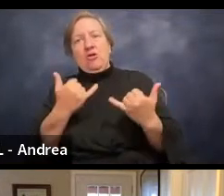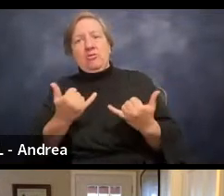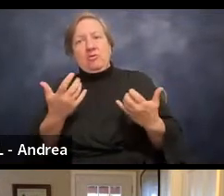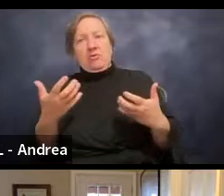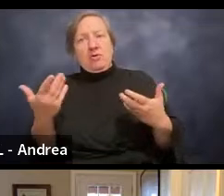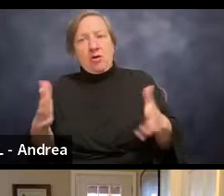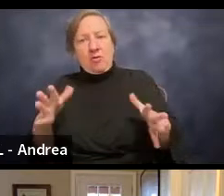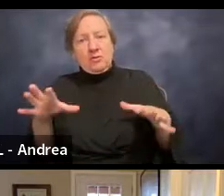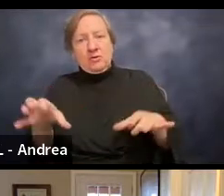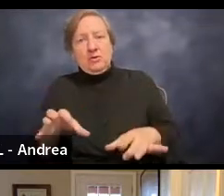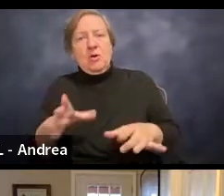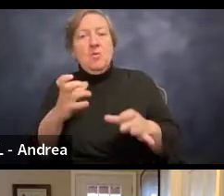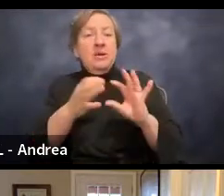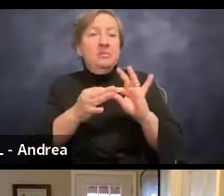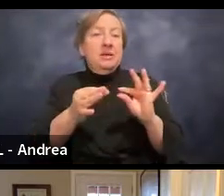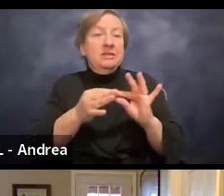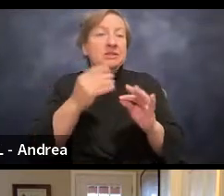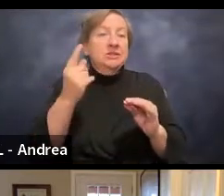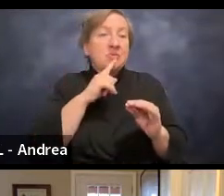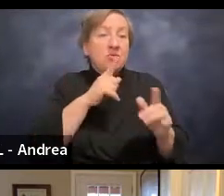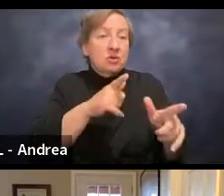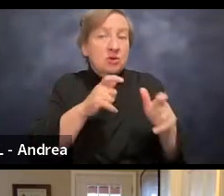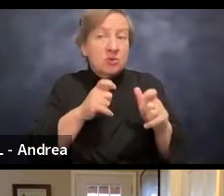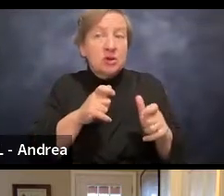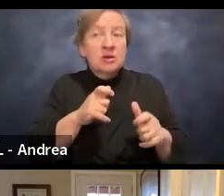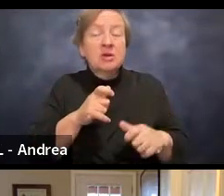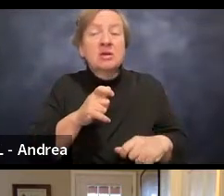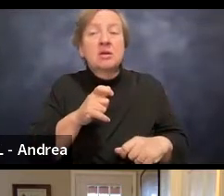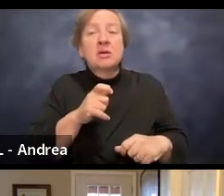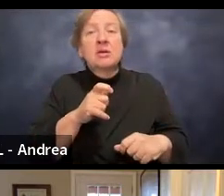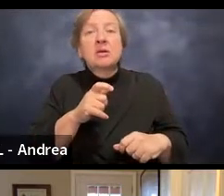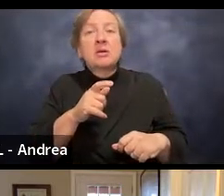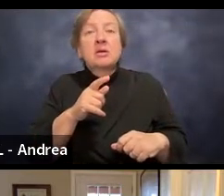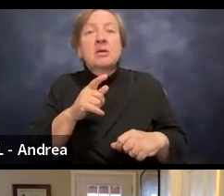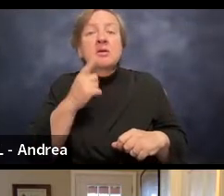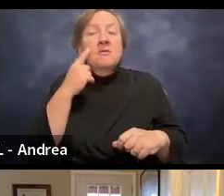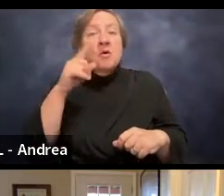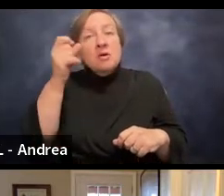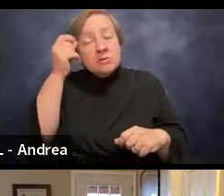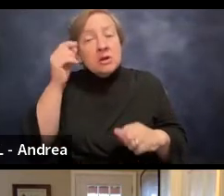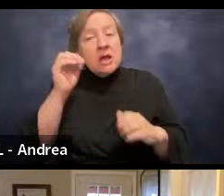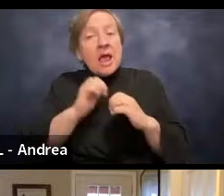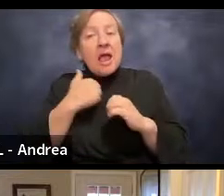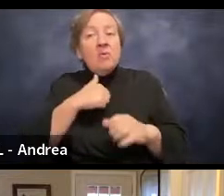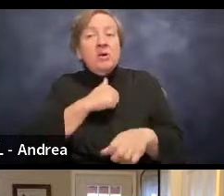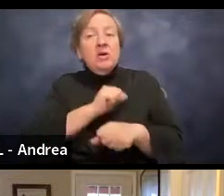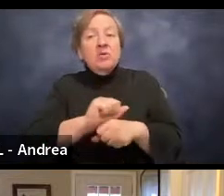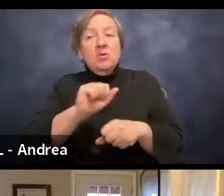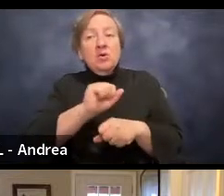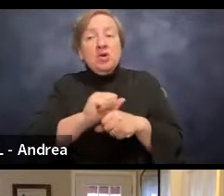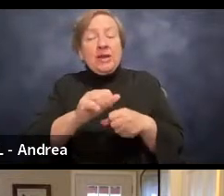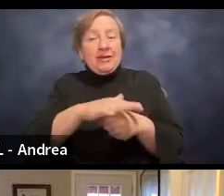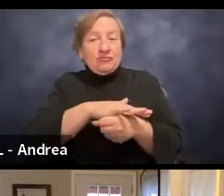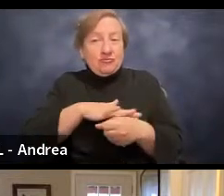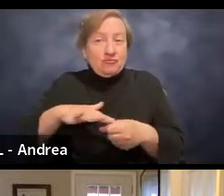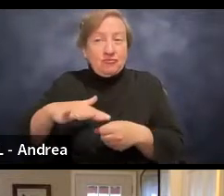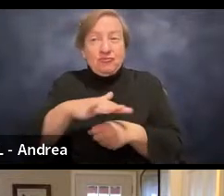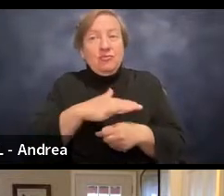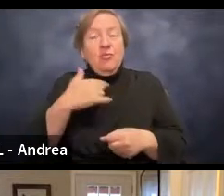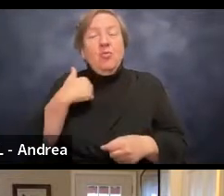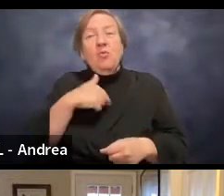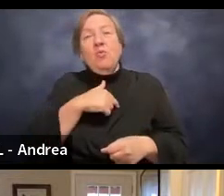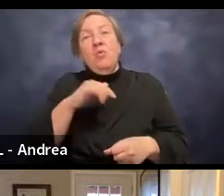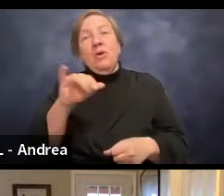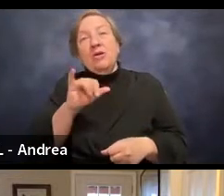I just want to mention something really quickly, just for understanding of how we're working regionally.